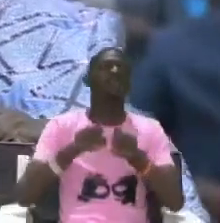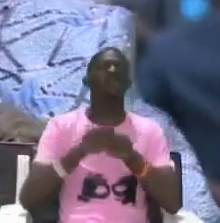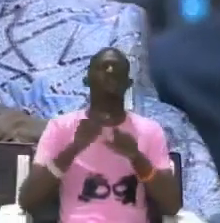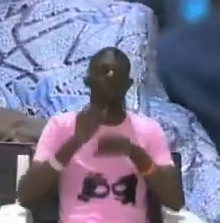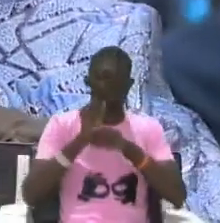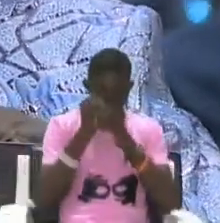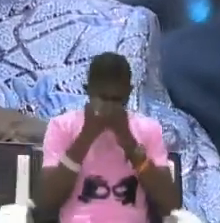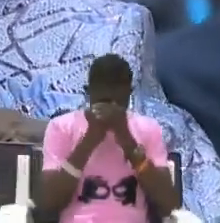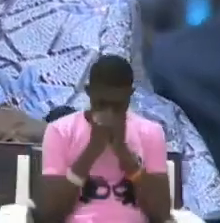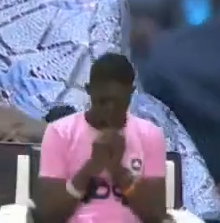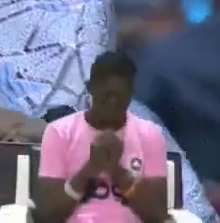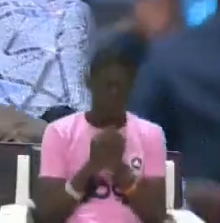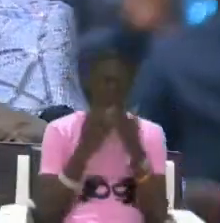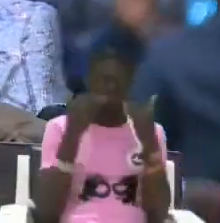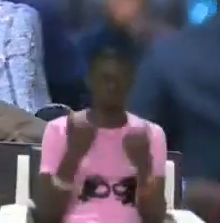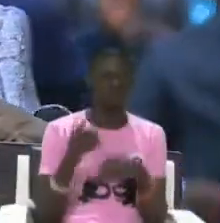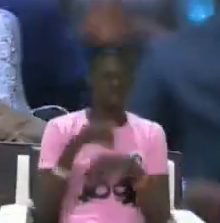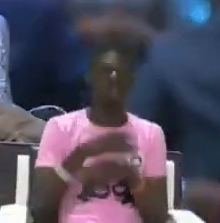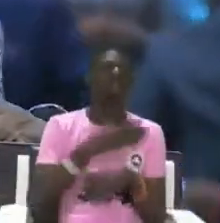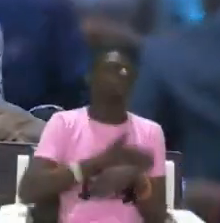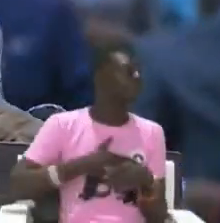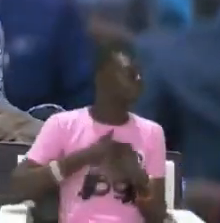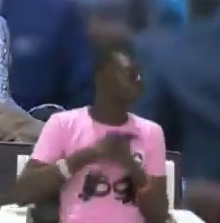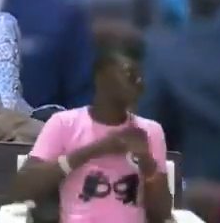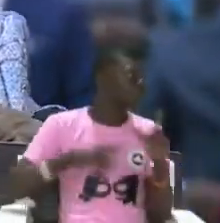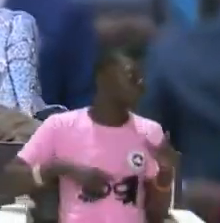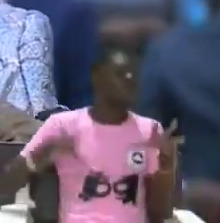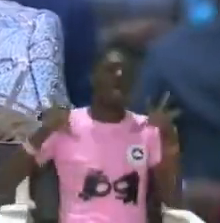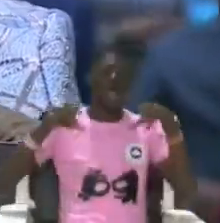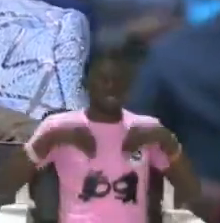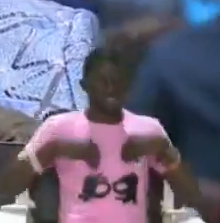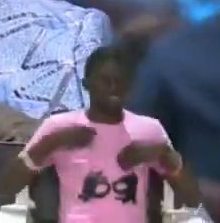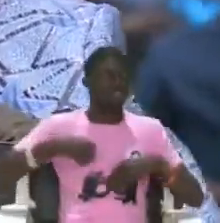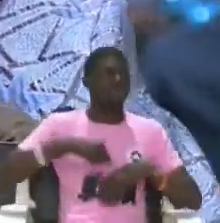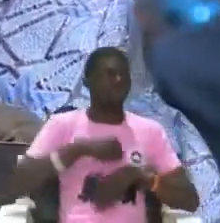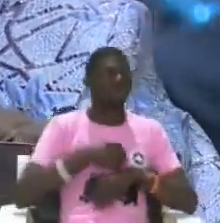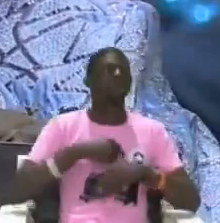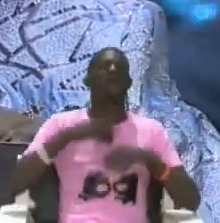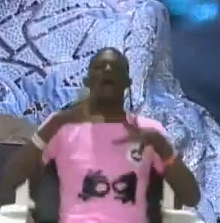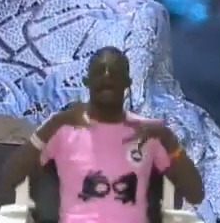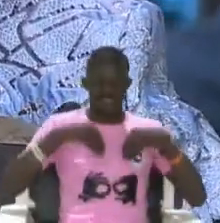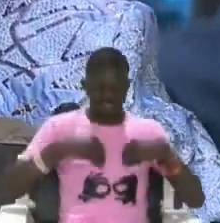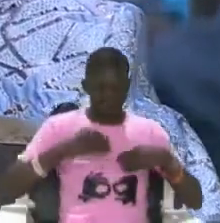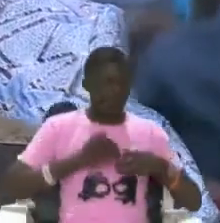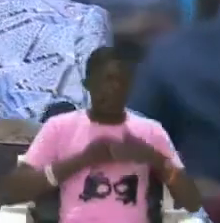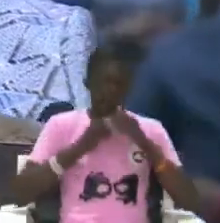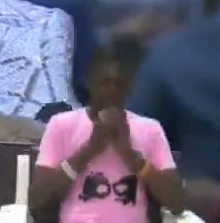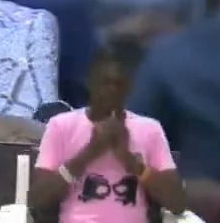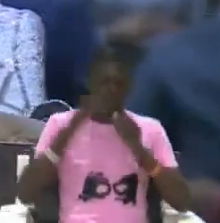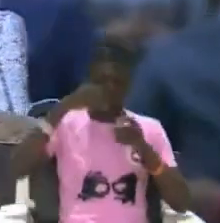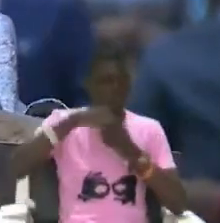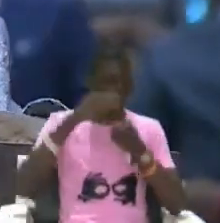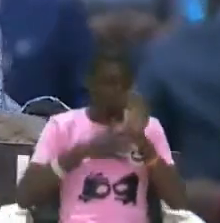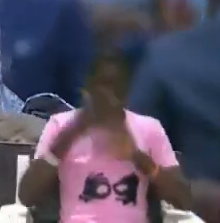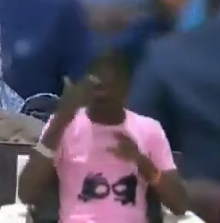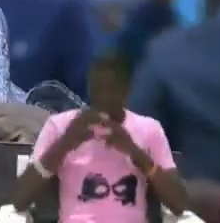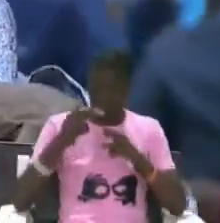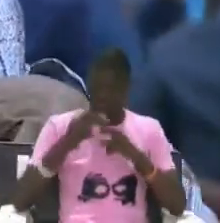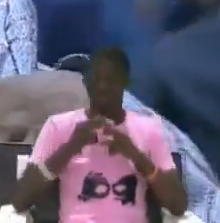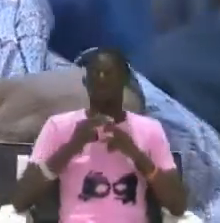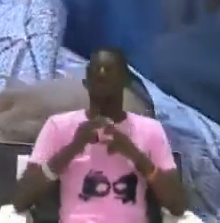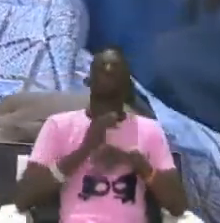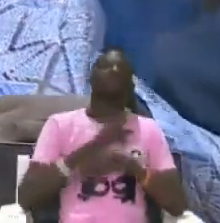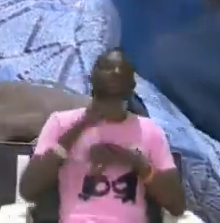worshiping you, O God, tonight, please, Lord, accept us and accept our worship in the mighty name of Jesus.